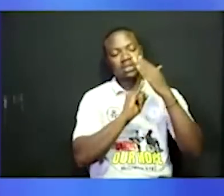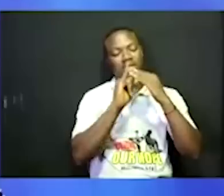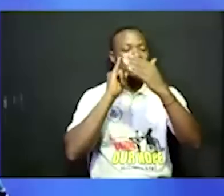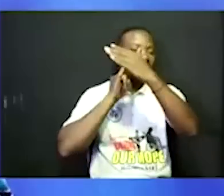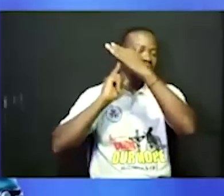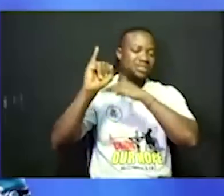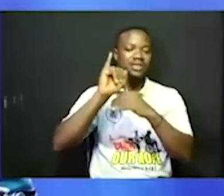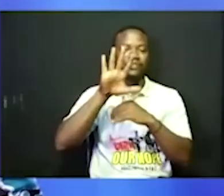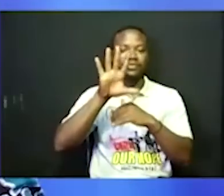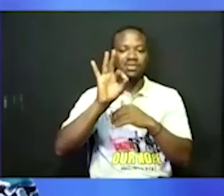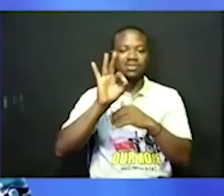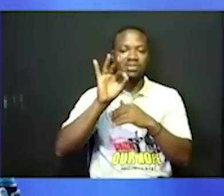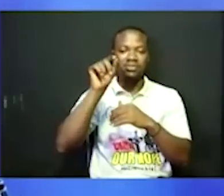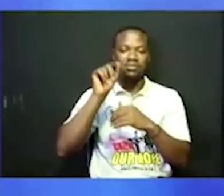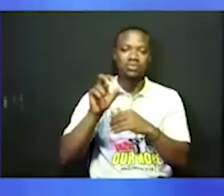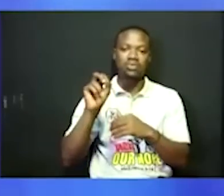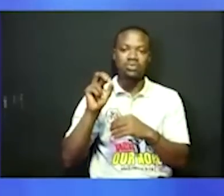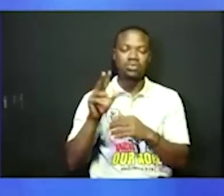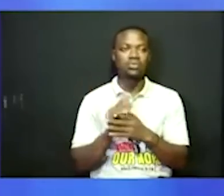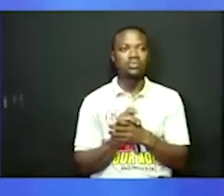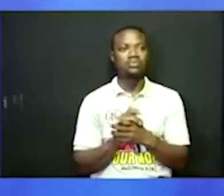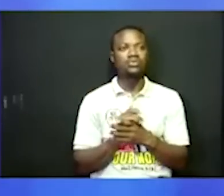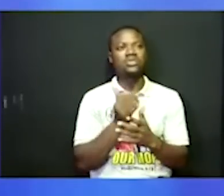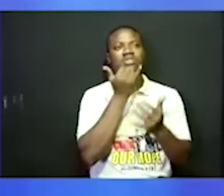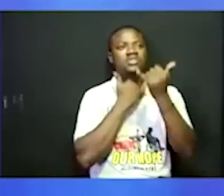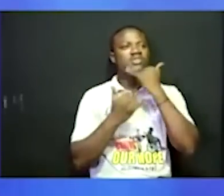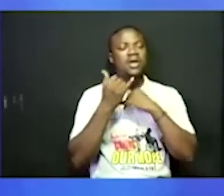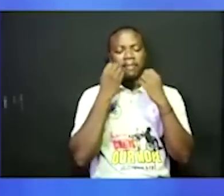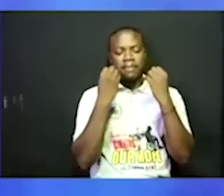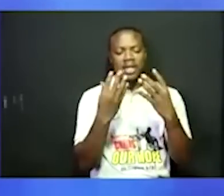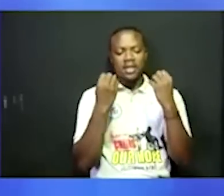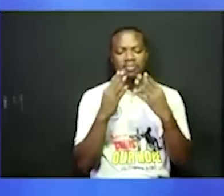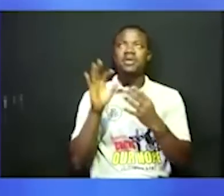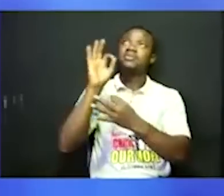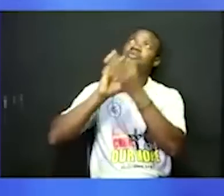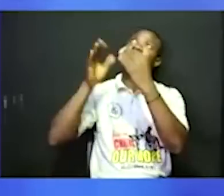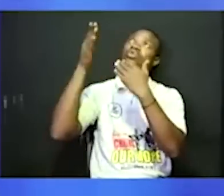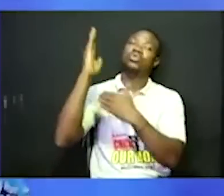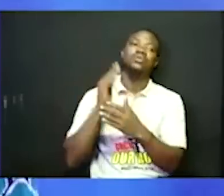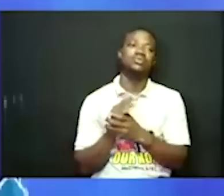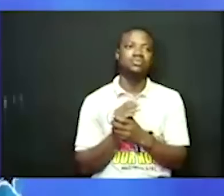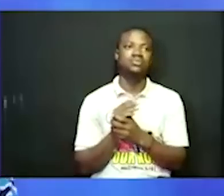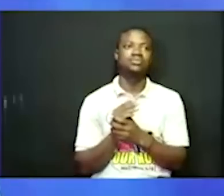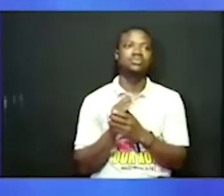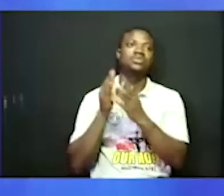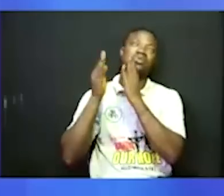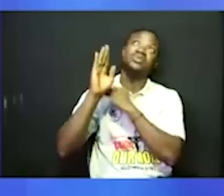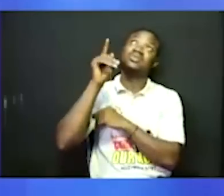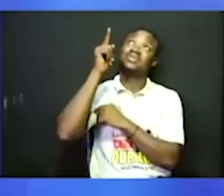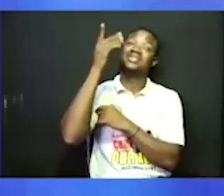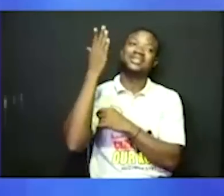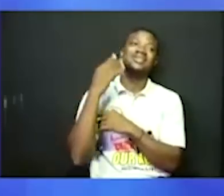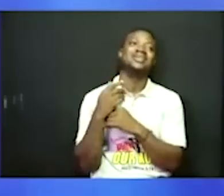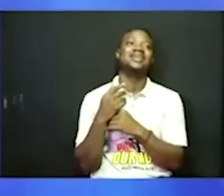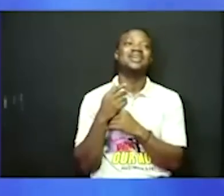Isaiah 59:12. For our offenses are many in your sight. Now, God is up there in heaven,